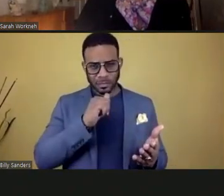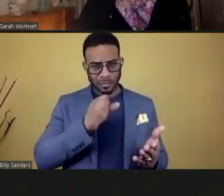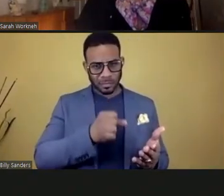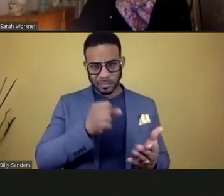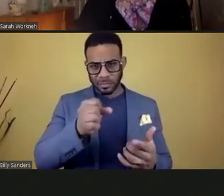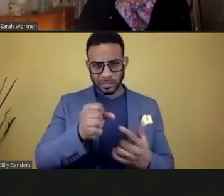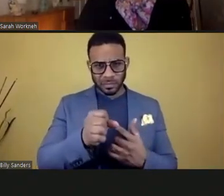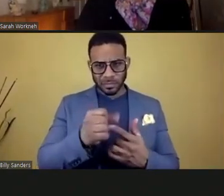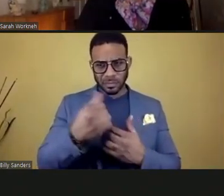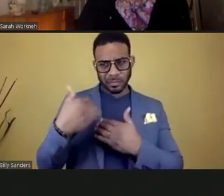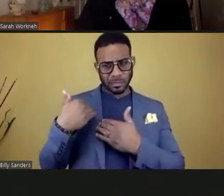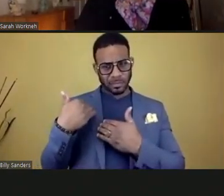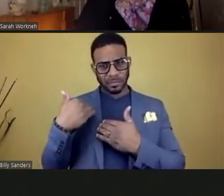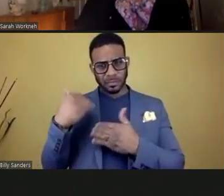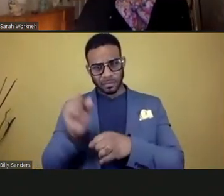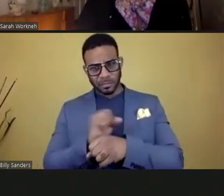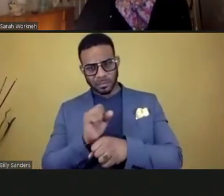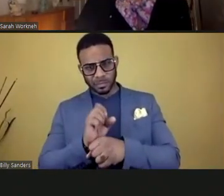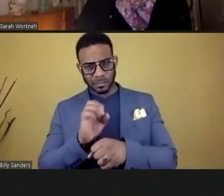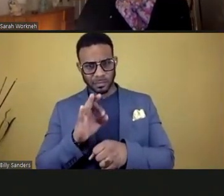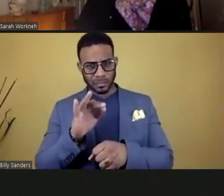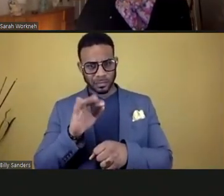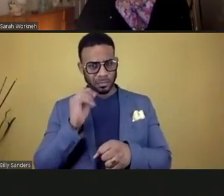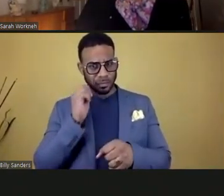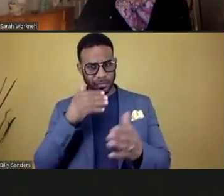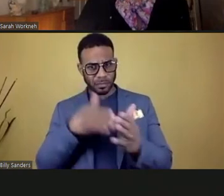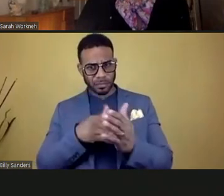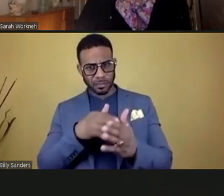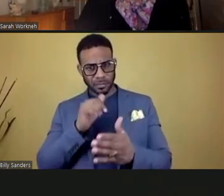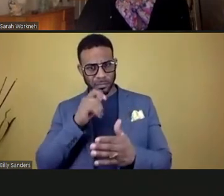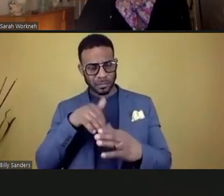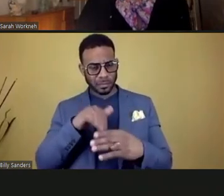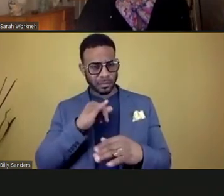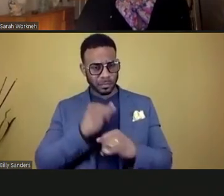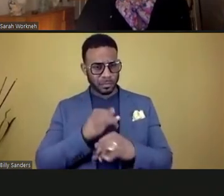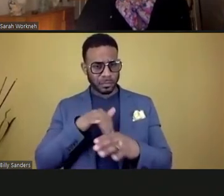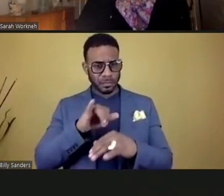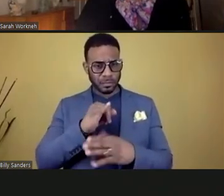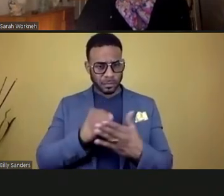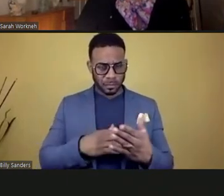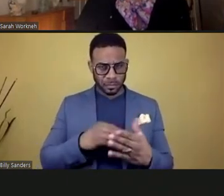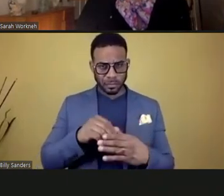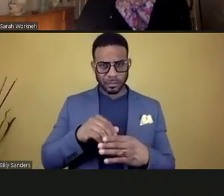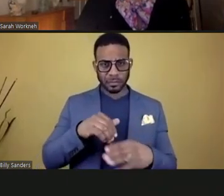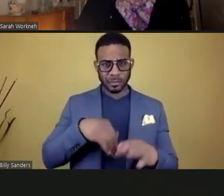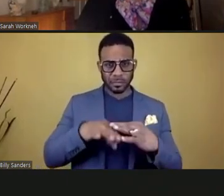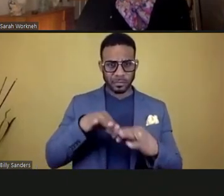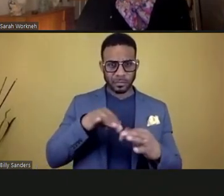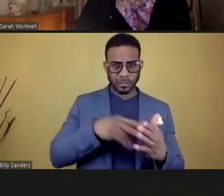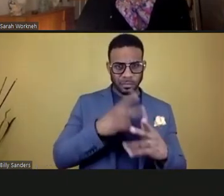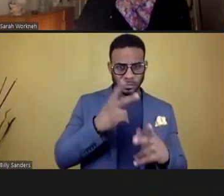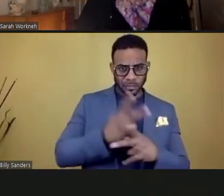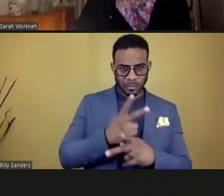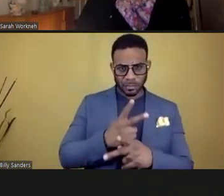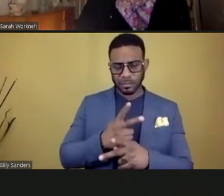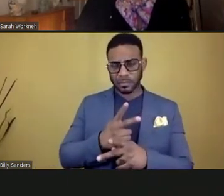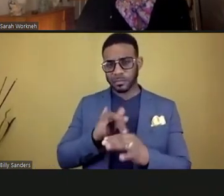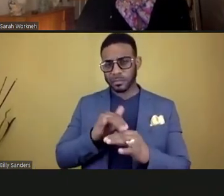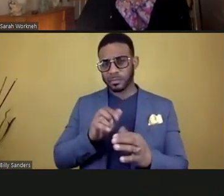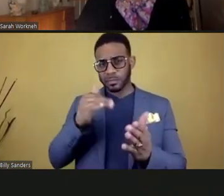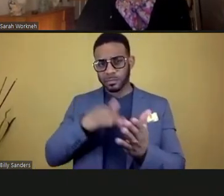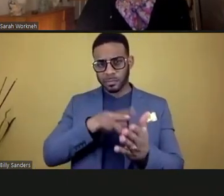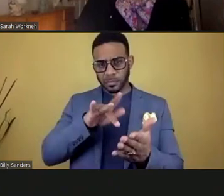the burden of the labor of anti-racism within our institution on that artist, and instead trying to figure out how we can